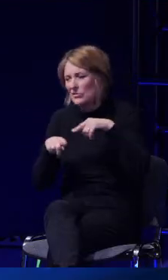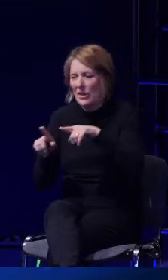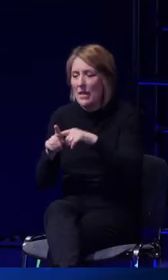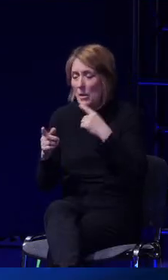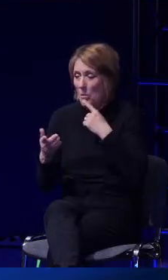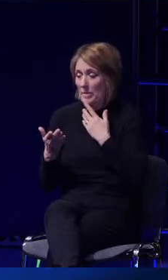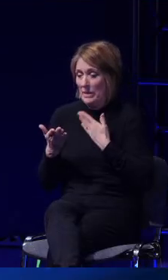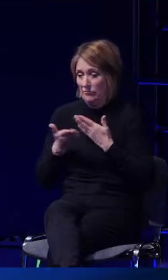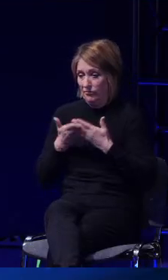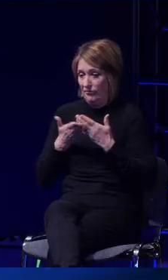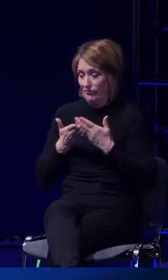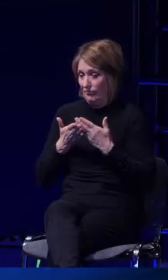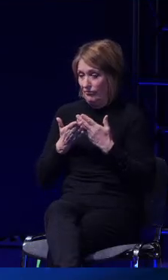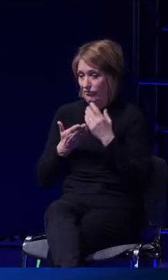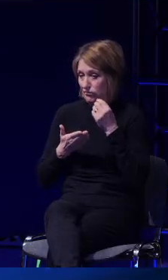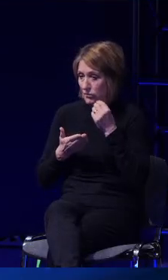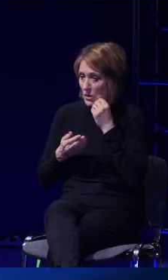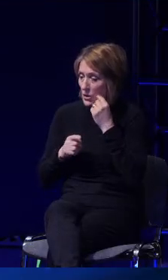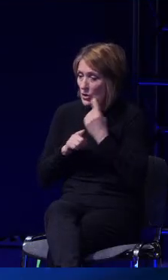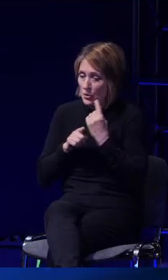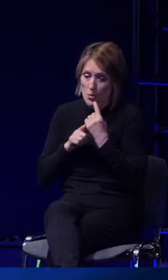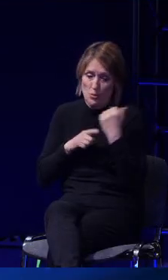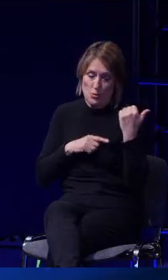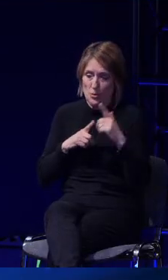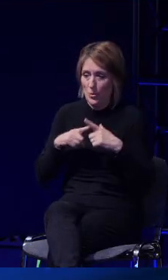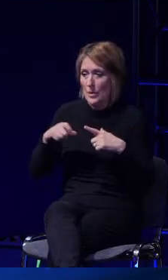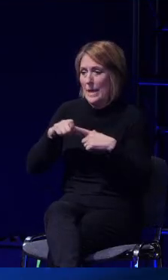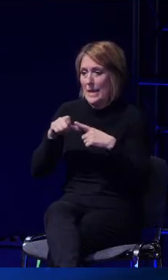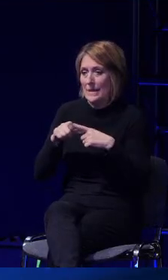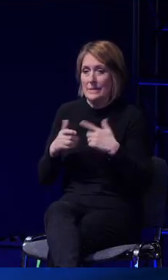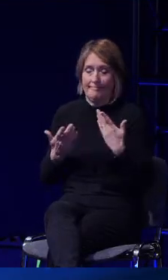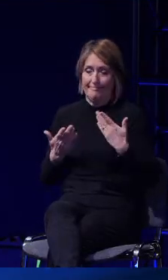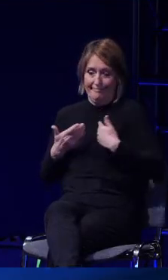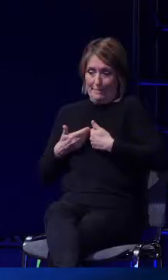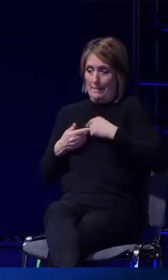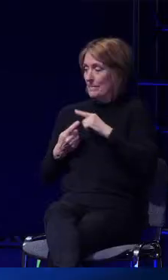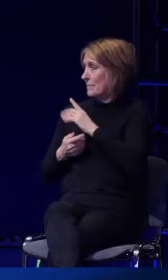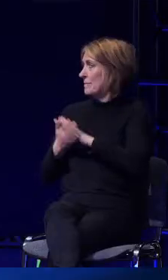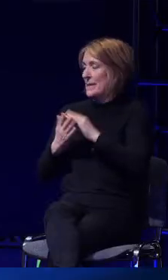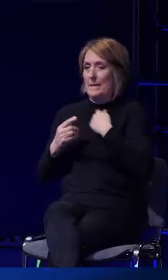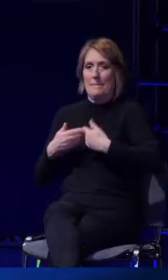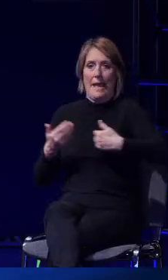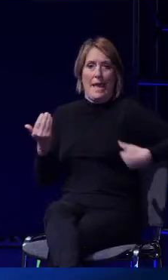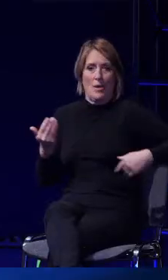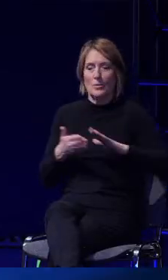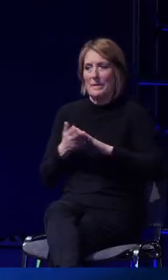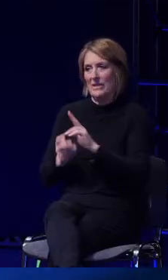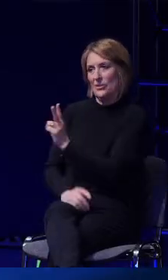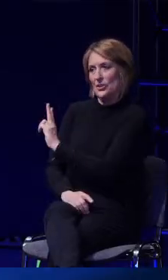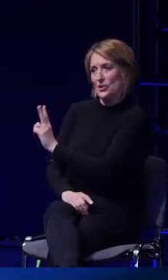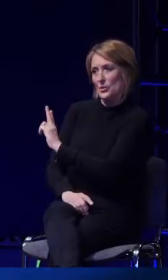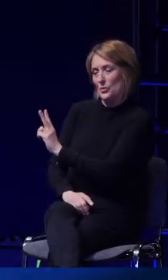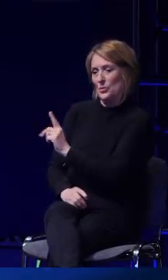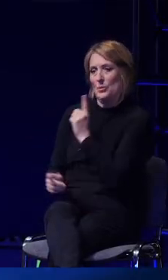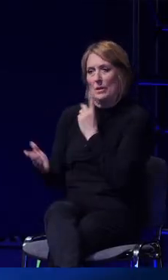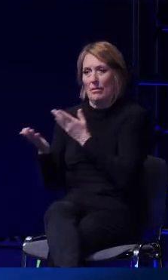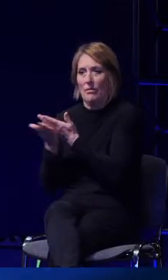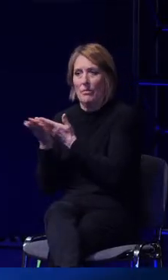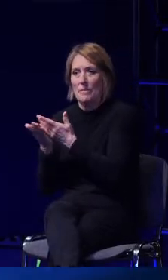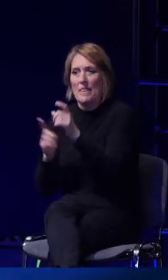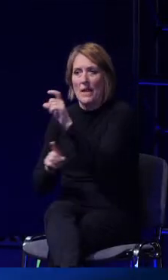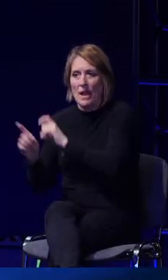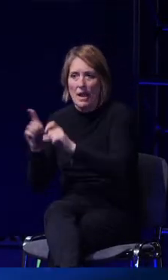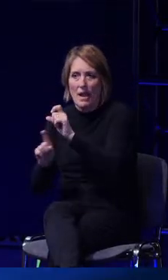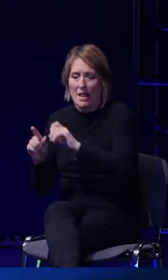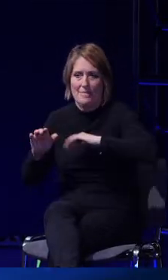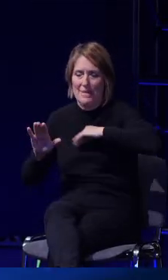Ed almost directly. Yeah, it cuts me out of the equation. It simplifies it. So Ed and Callum will talk about the colour and it's quite in between